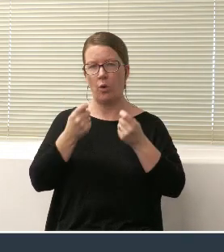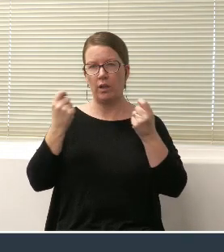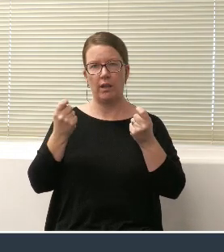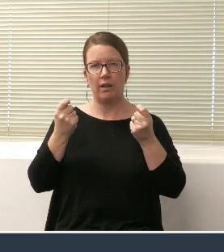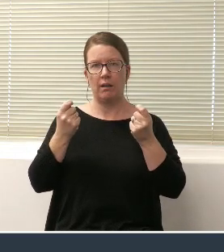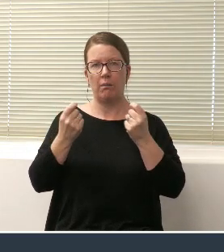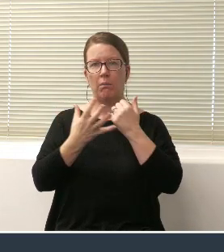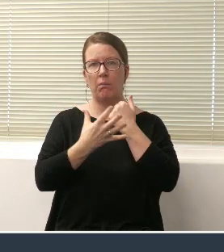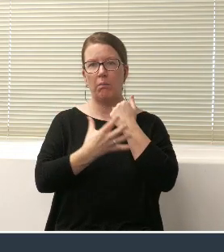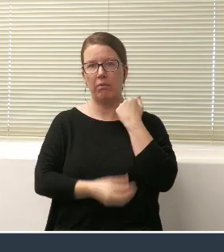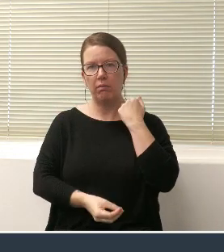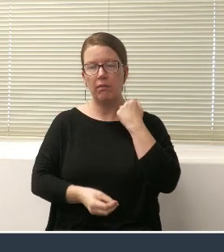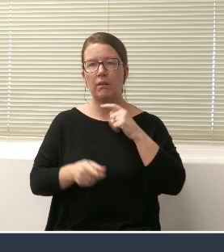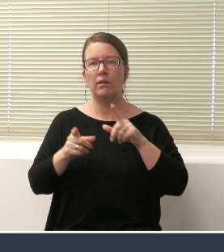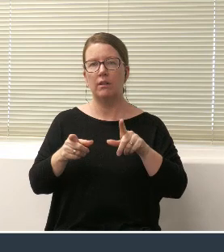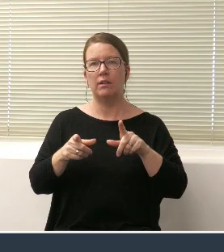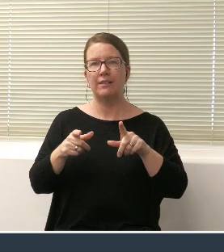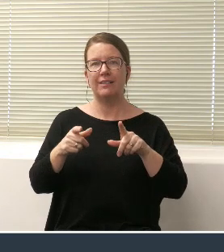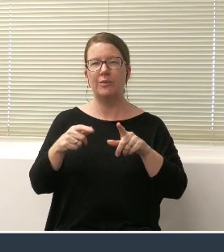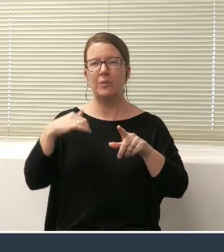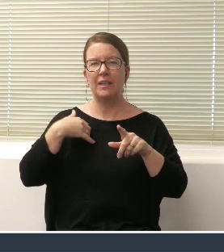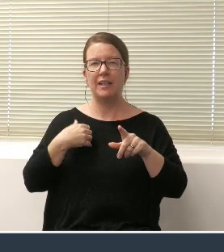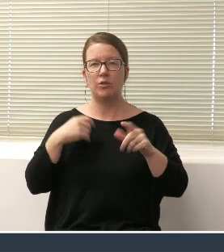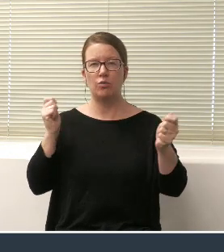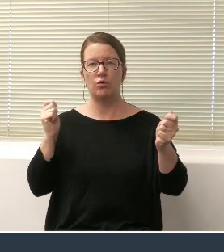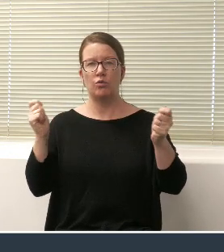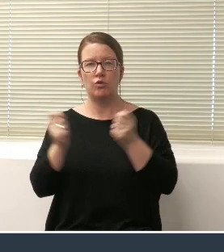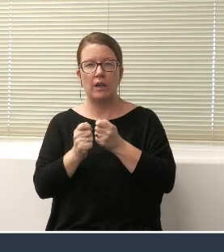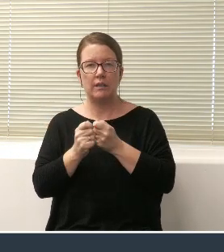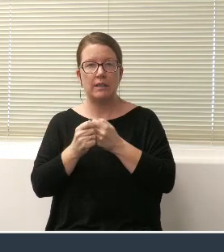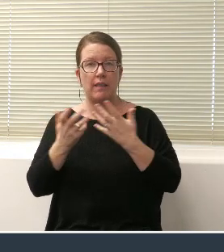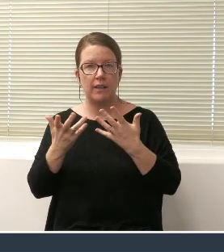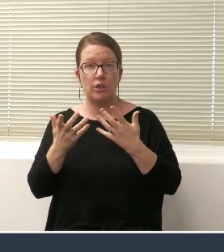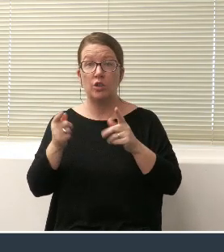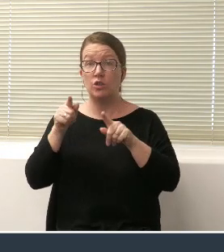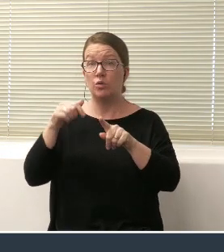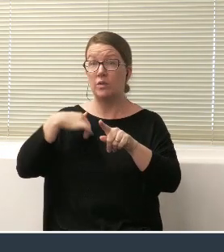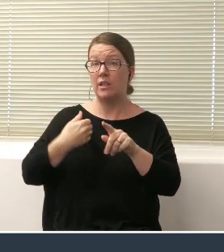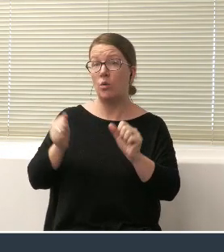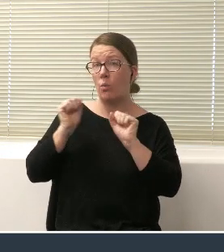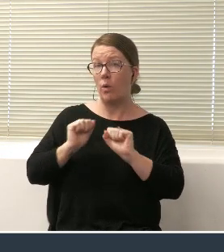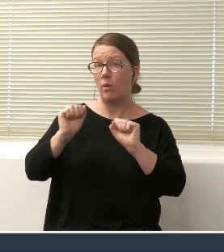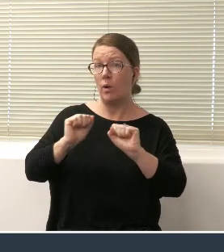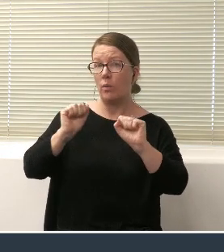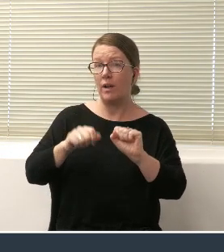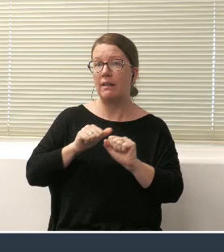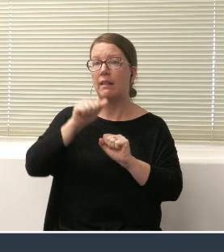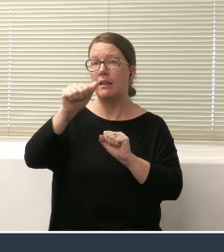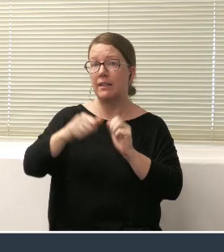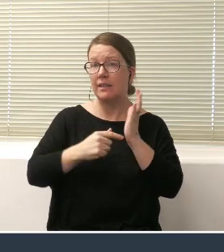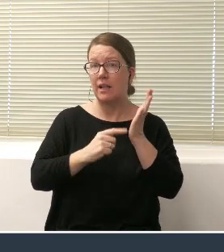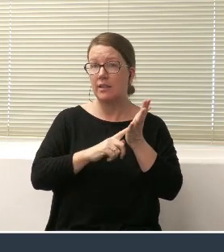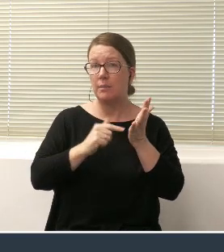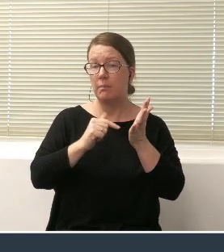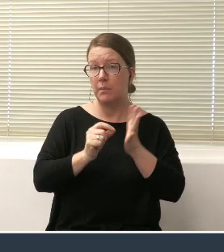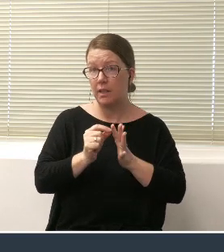and probably needs something else to happen, do you have to wait till the next LTP to do it? No,